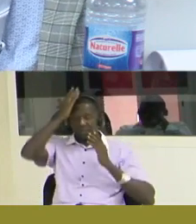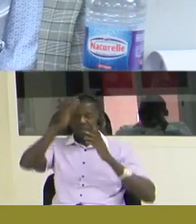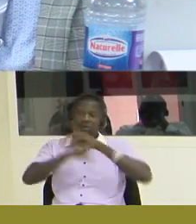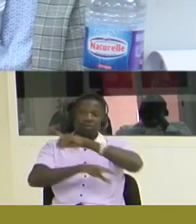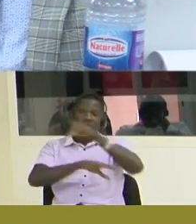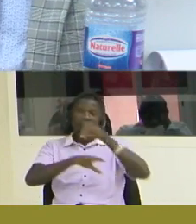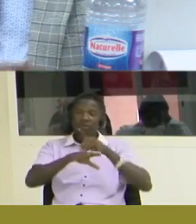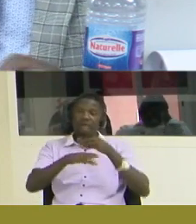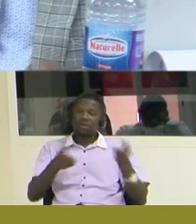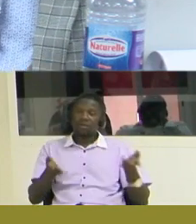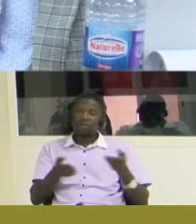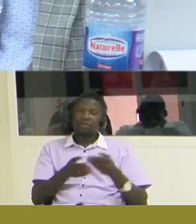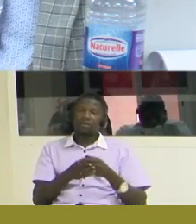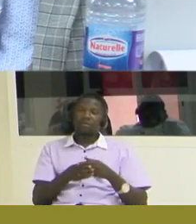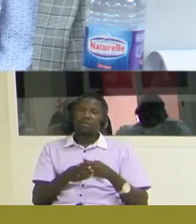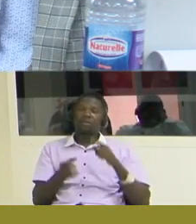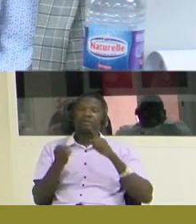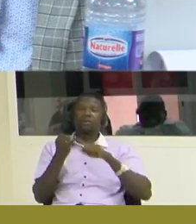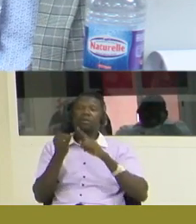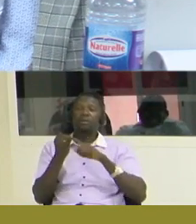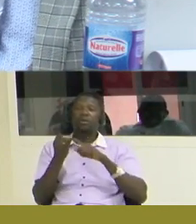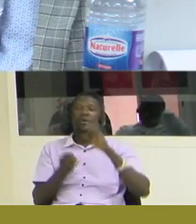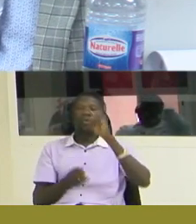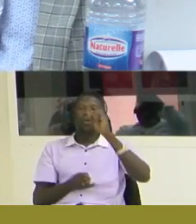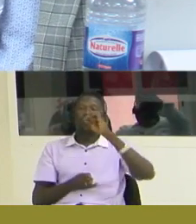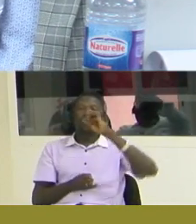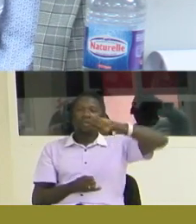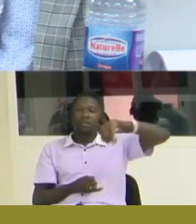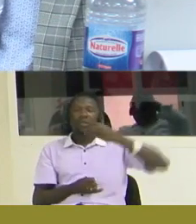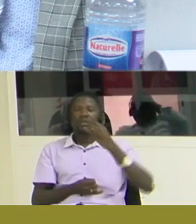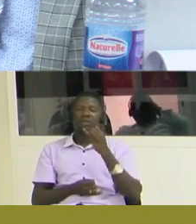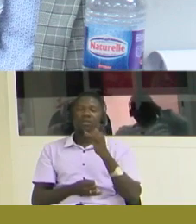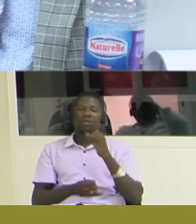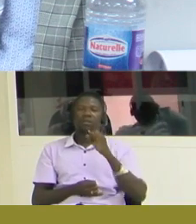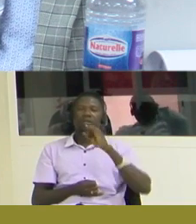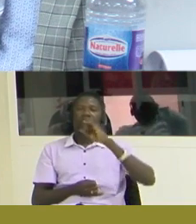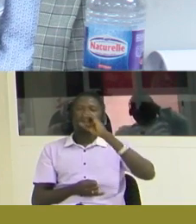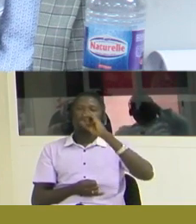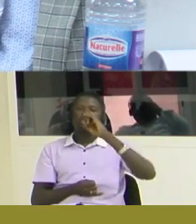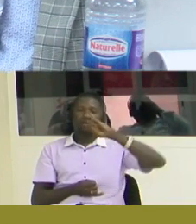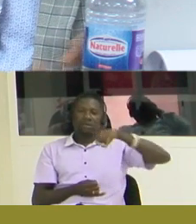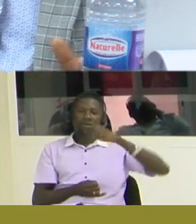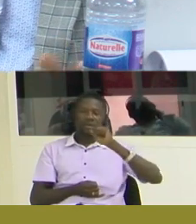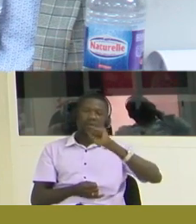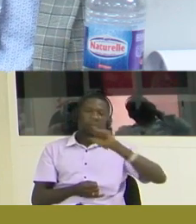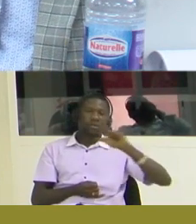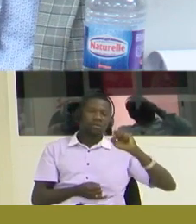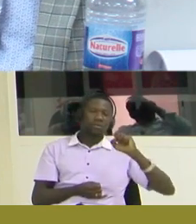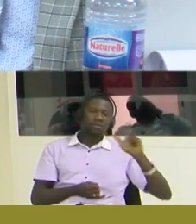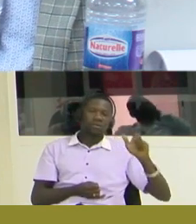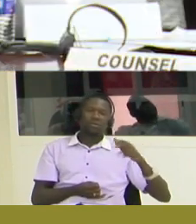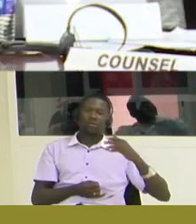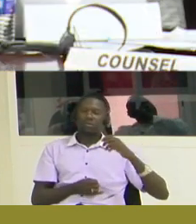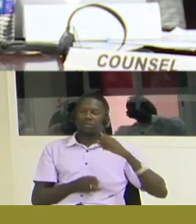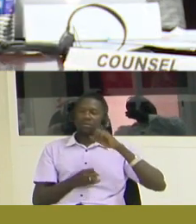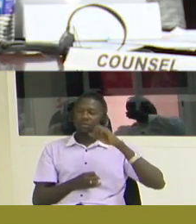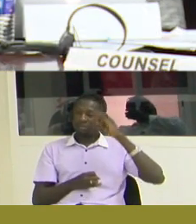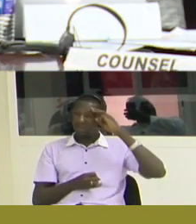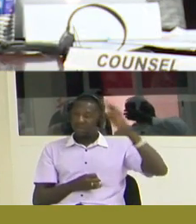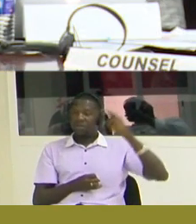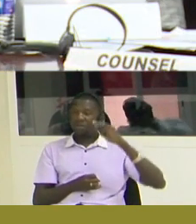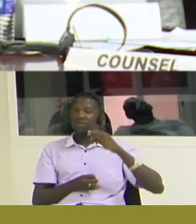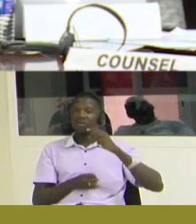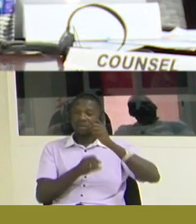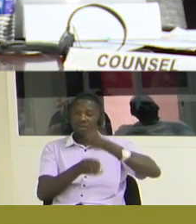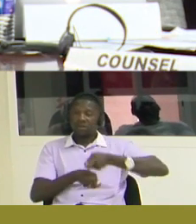amongst them were oh yay JLo former minister of agriculture who same addabbo lawyer who